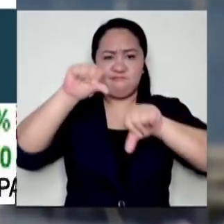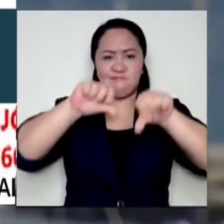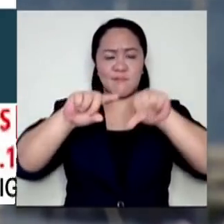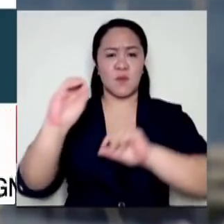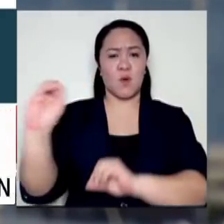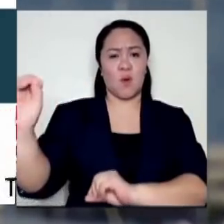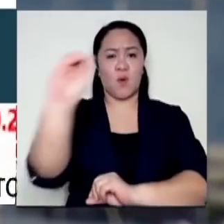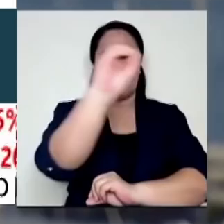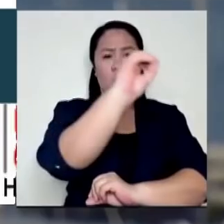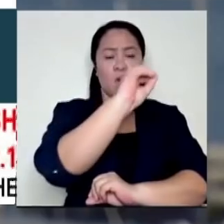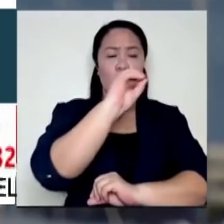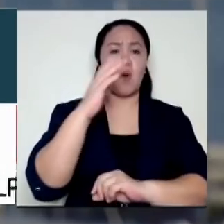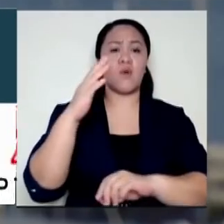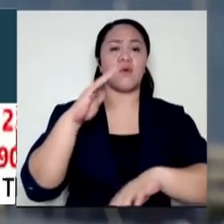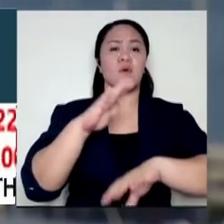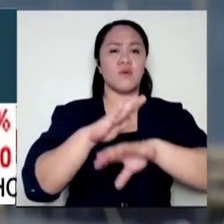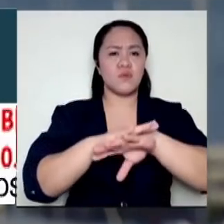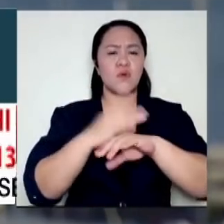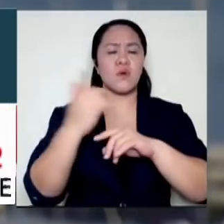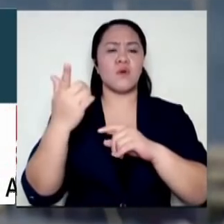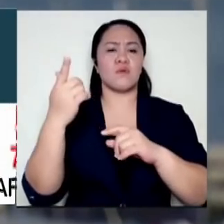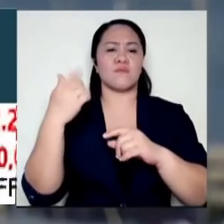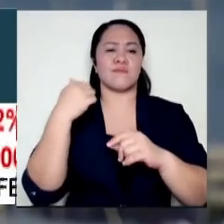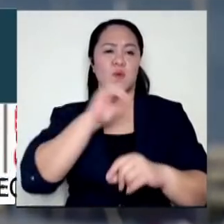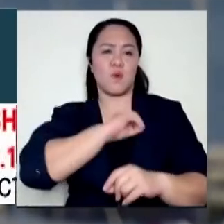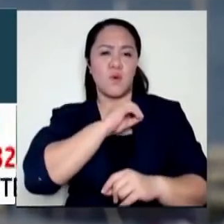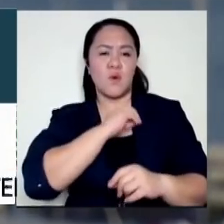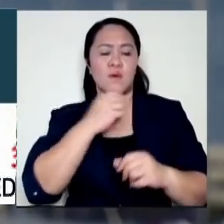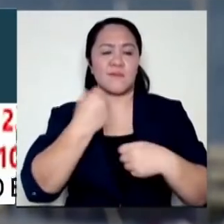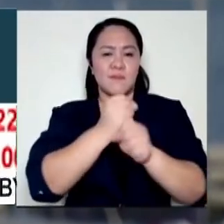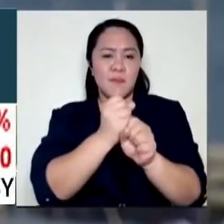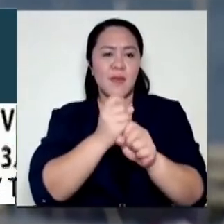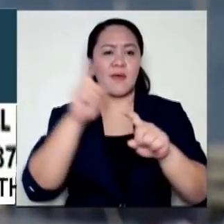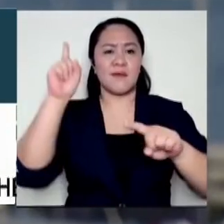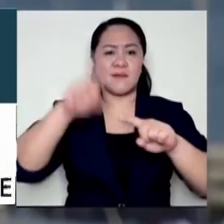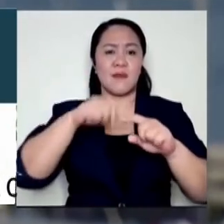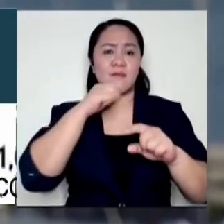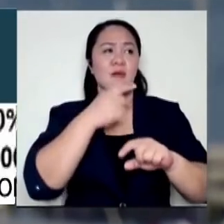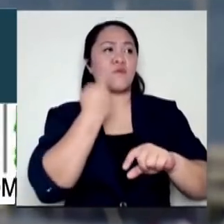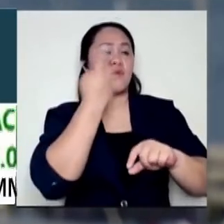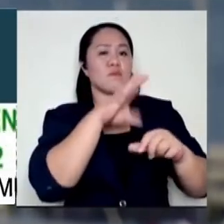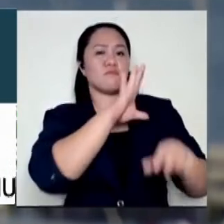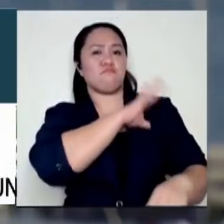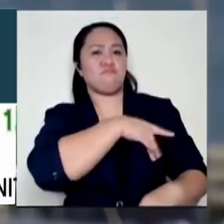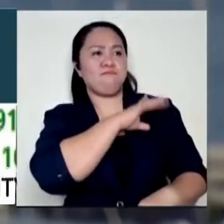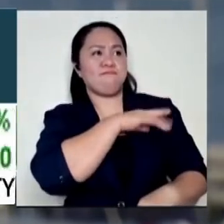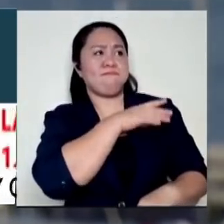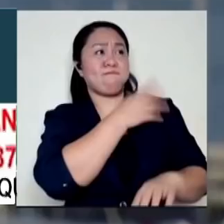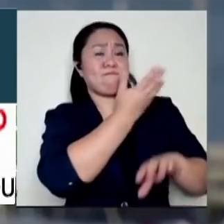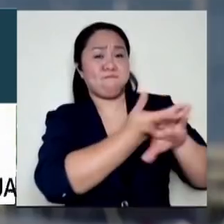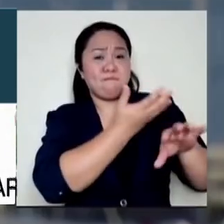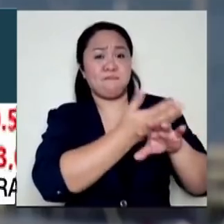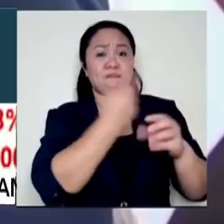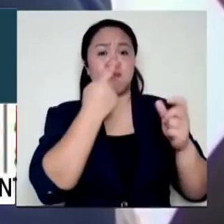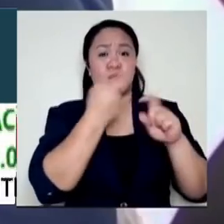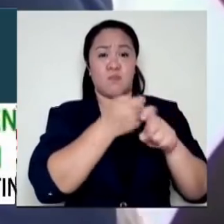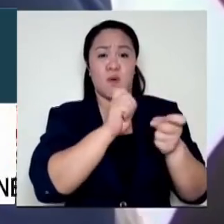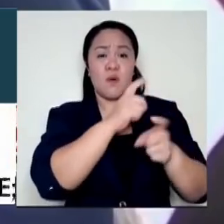on the charity, the largesse of the G7. So it's completely inadequate on battling the coronavirus